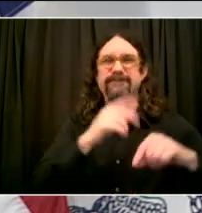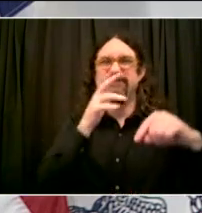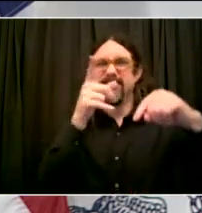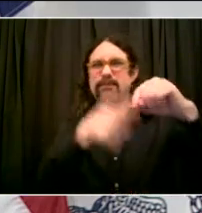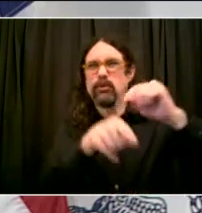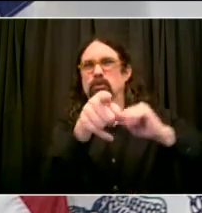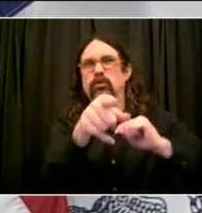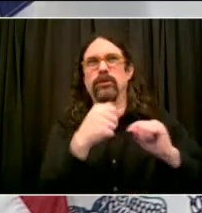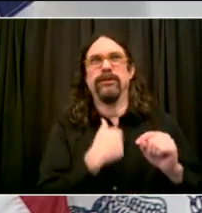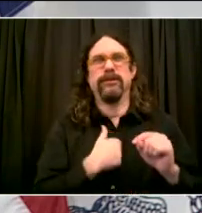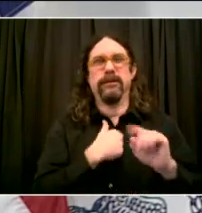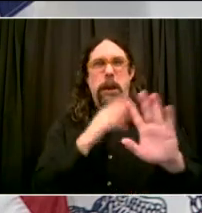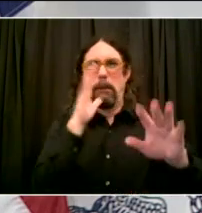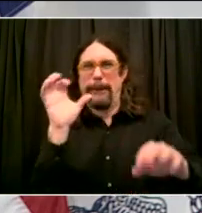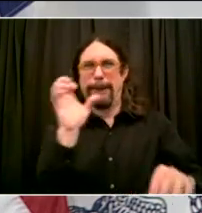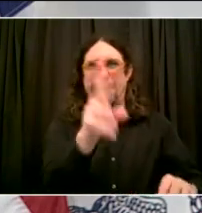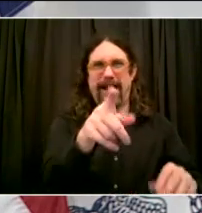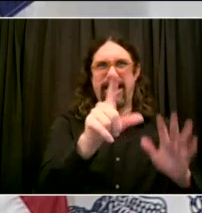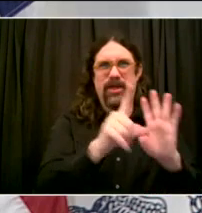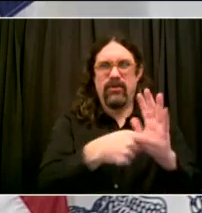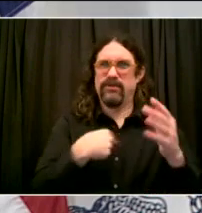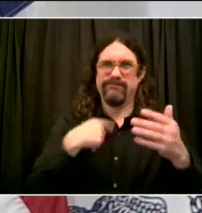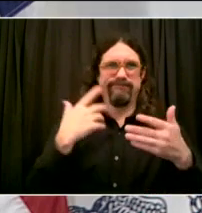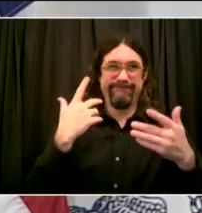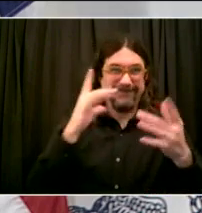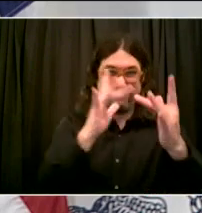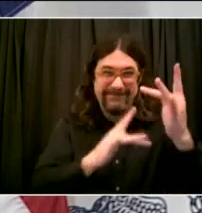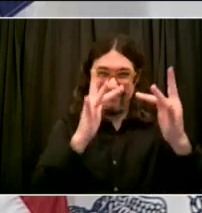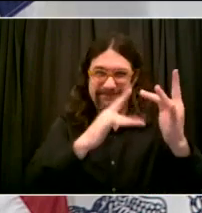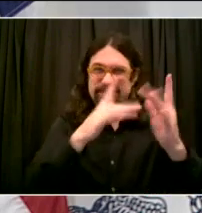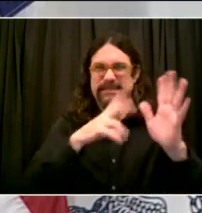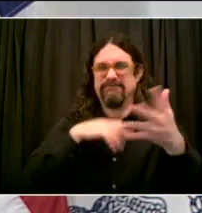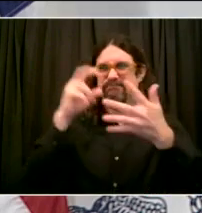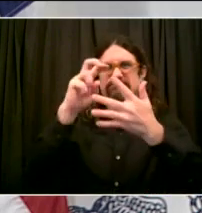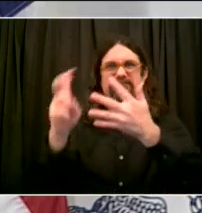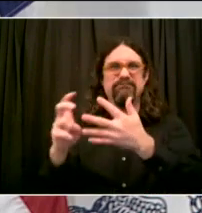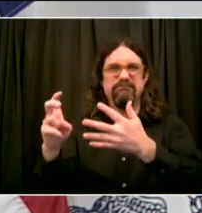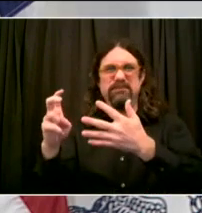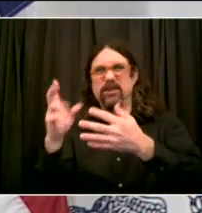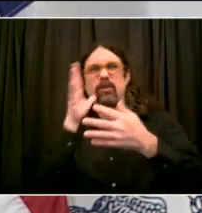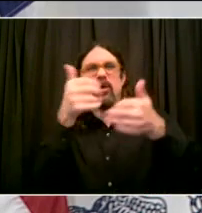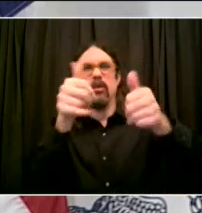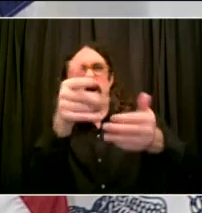But let's go ahead with someone else in the meantime. We'll come back to you. For now, we're going to go to Henry from Bloomberg.